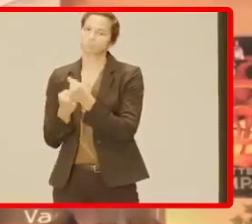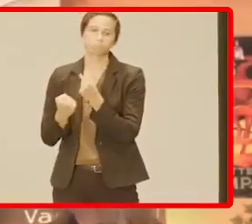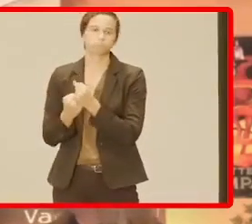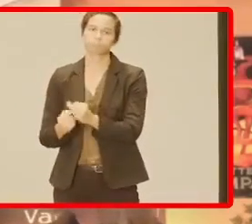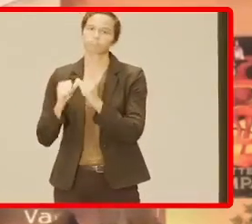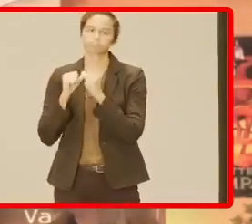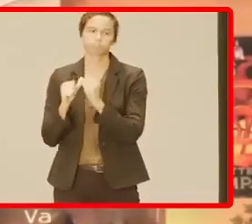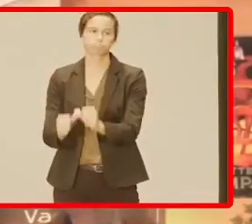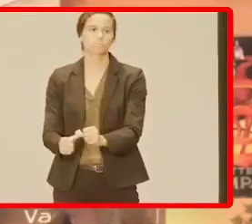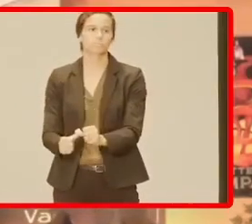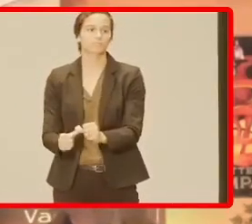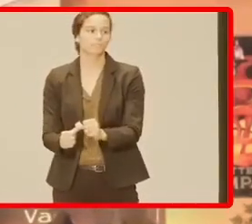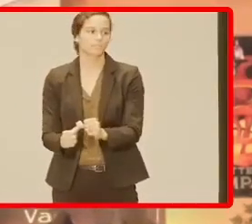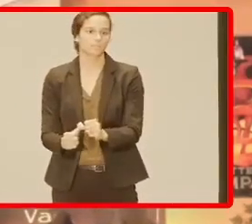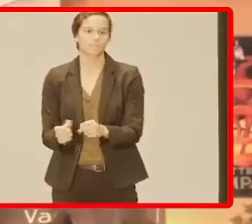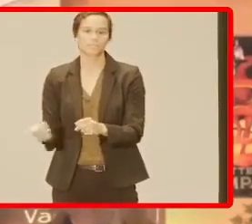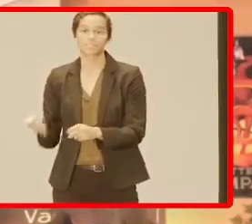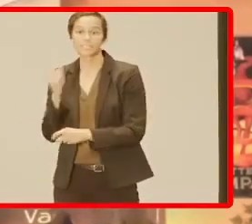stand-up mom.